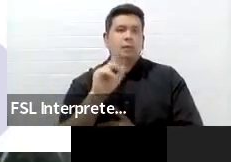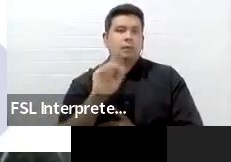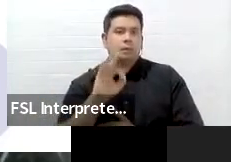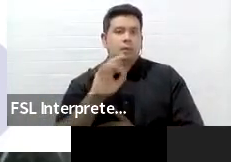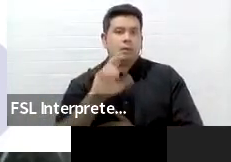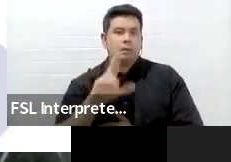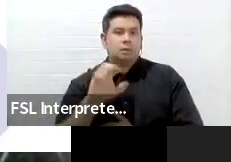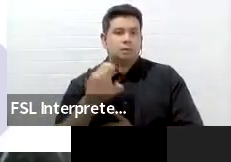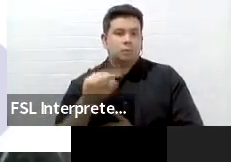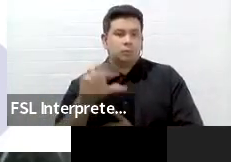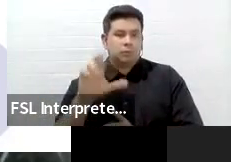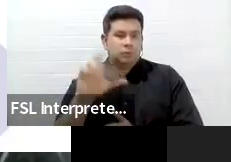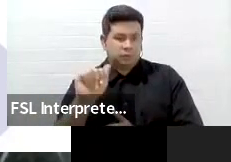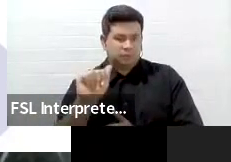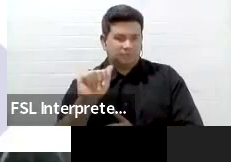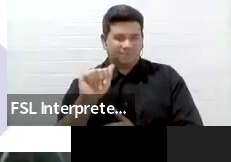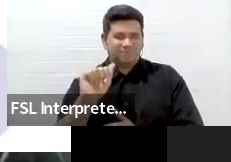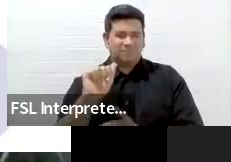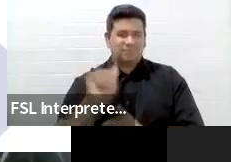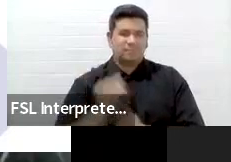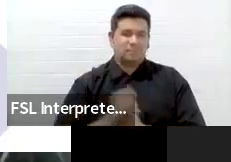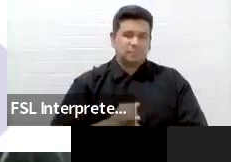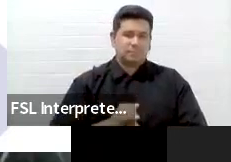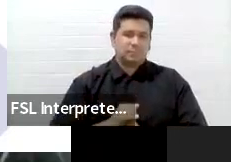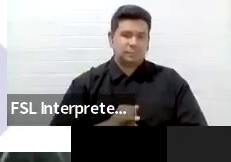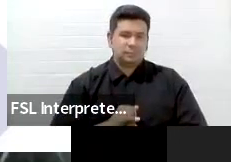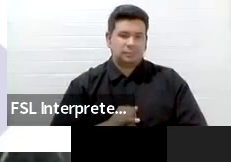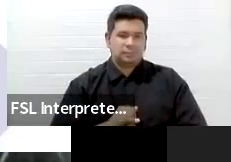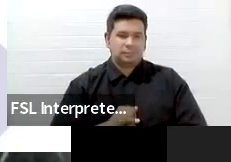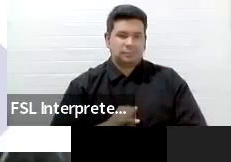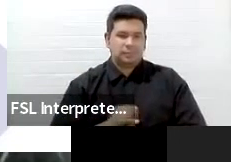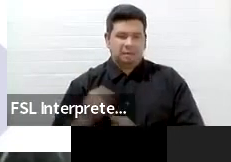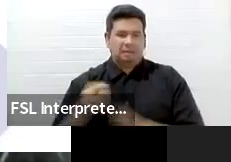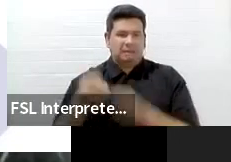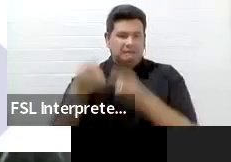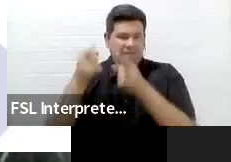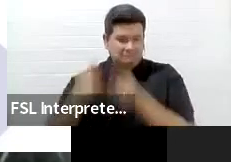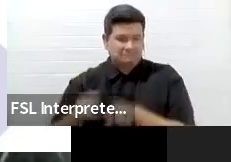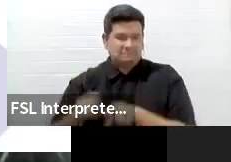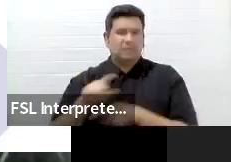their countries. That's when the pandemic happened.